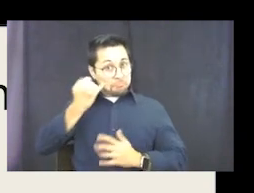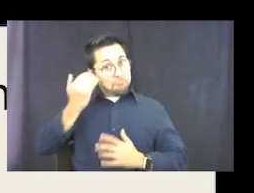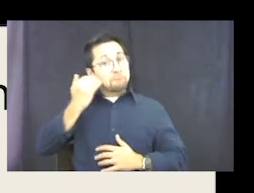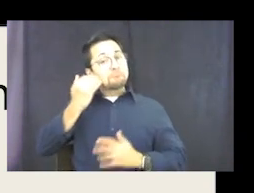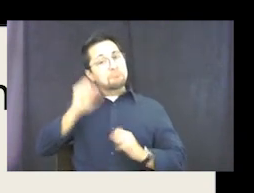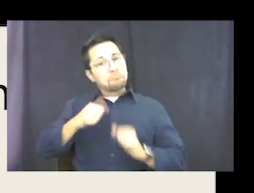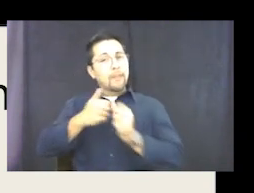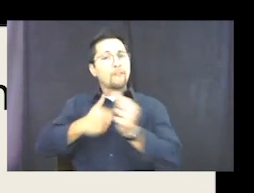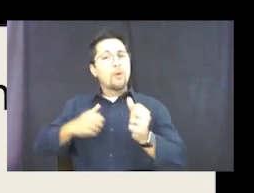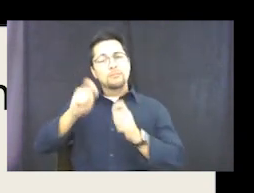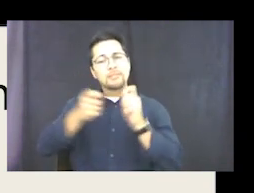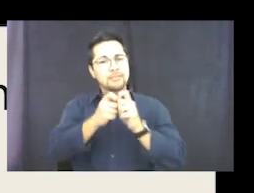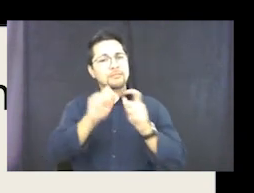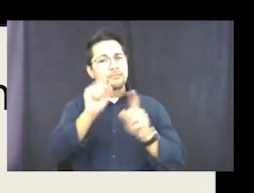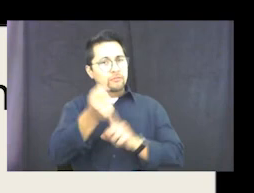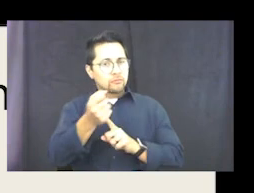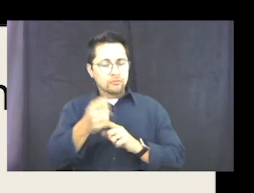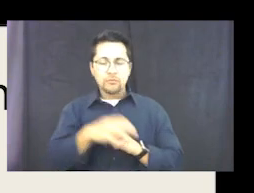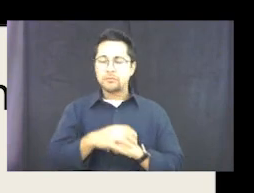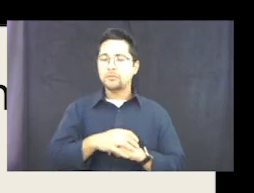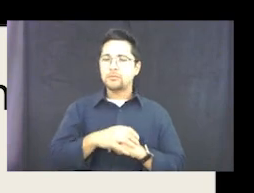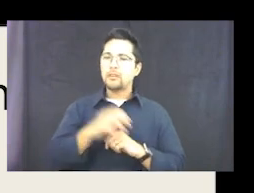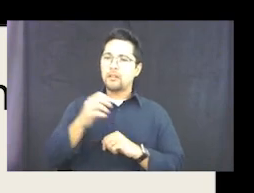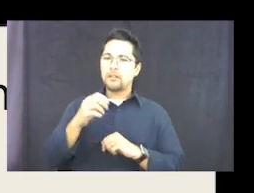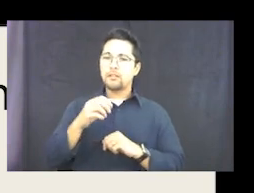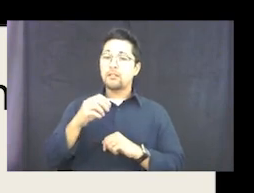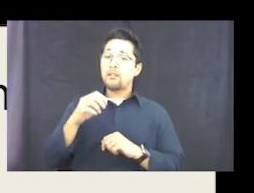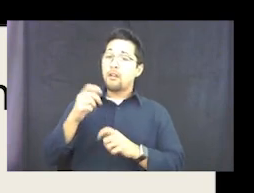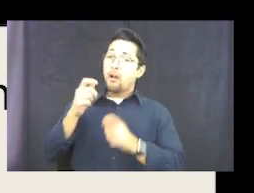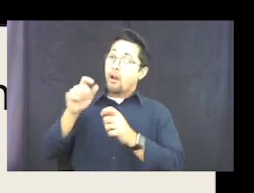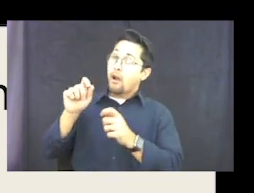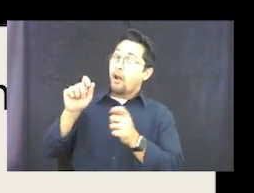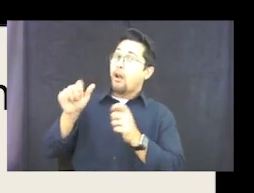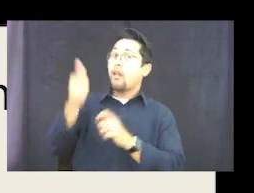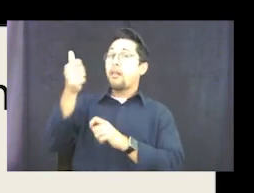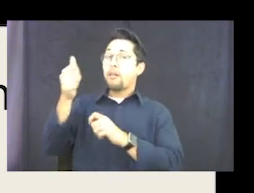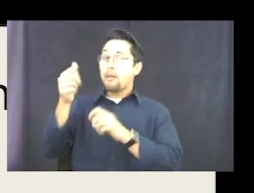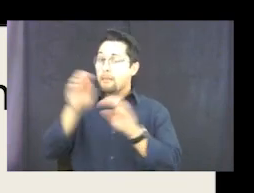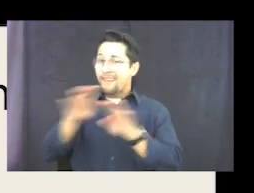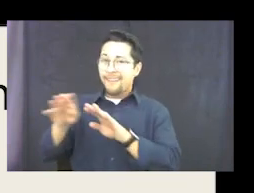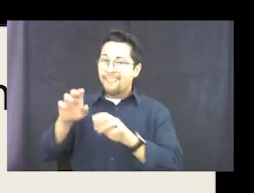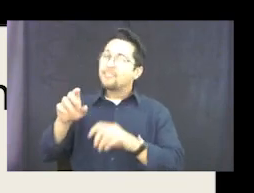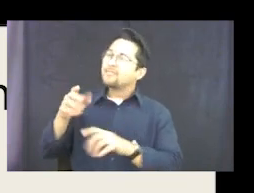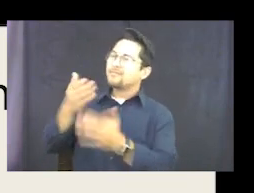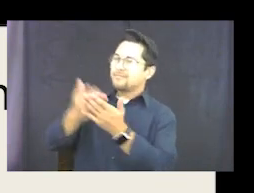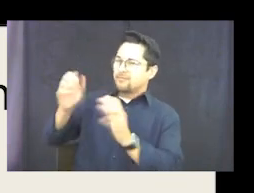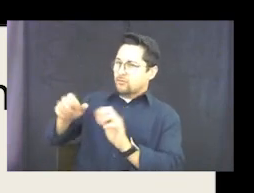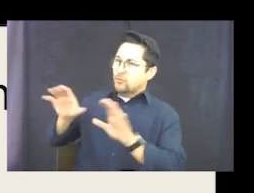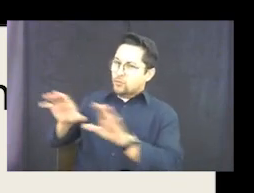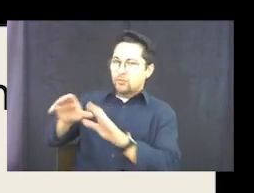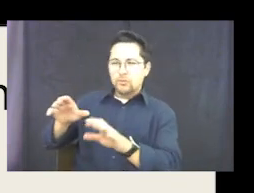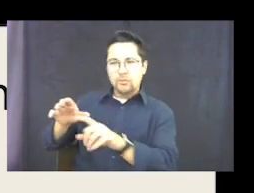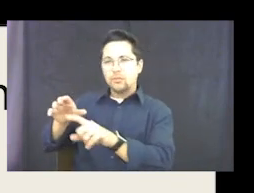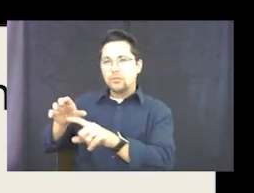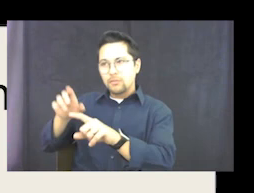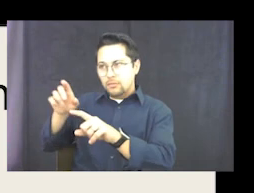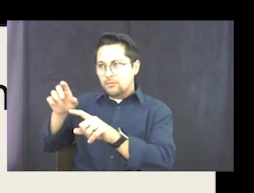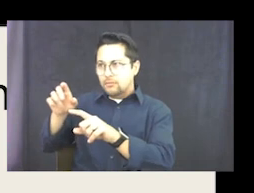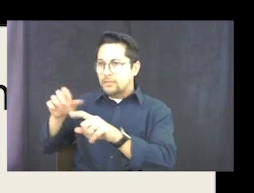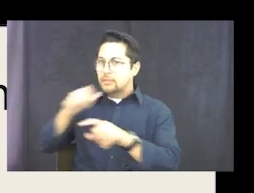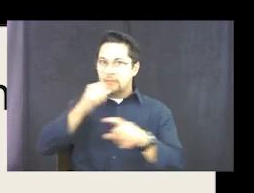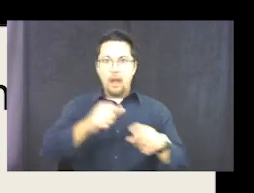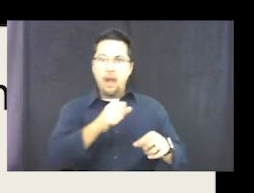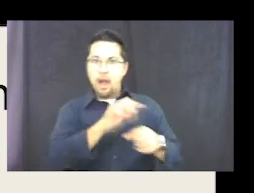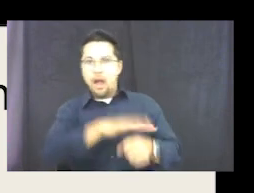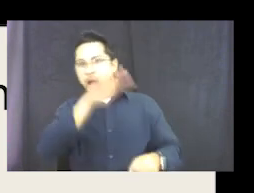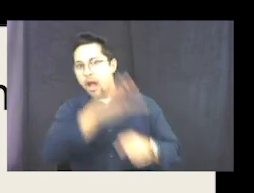situations or use alternative behaviors to handle them. Alternative behaviors are things that you can do instead of having an emotional or angry outburst.